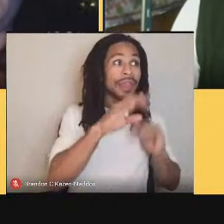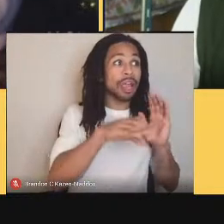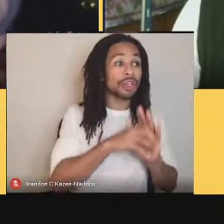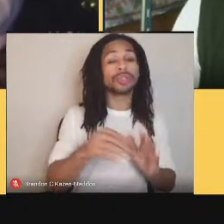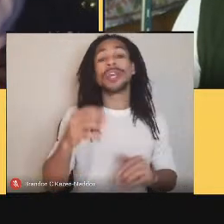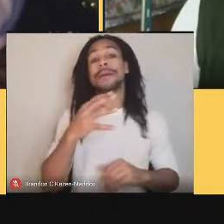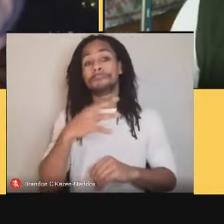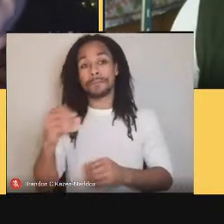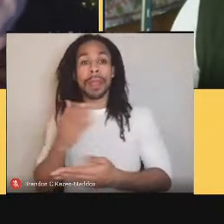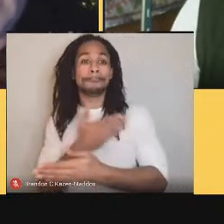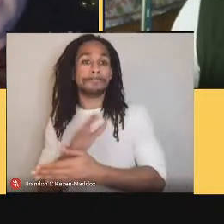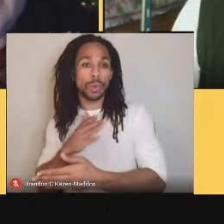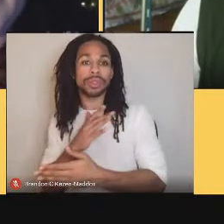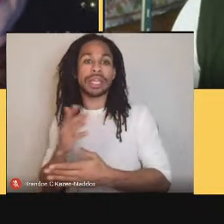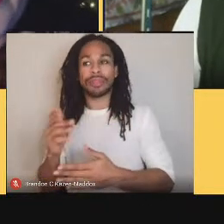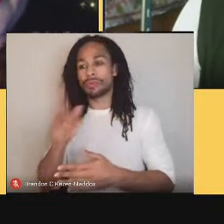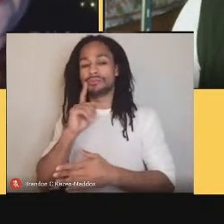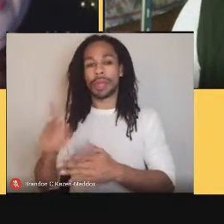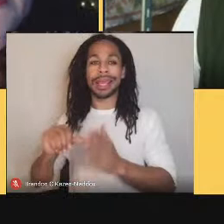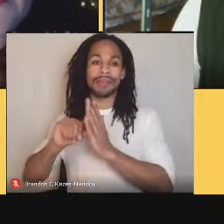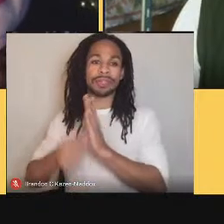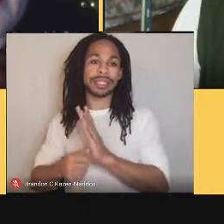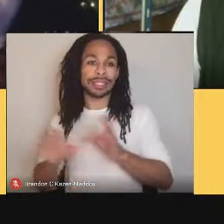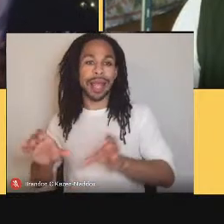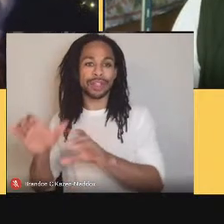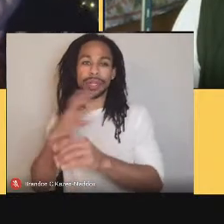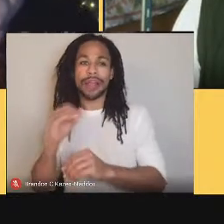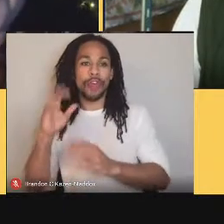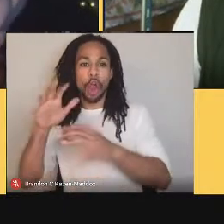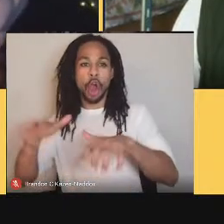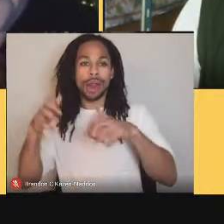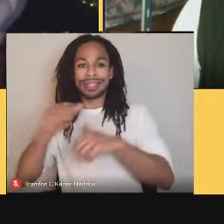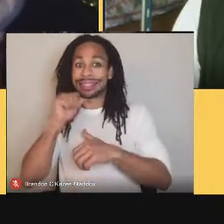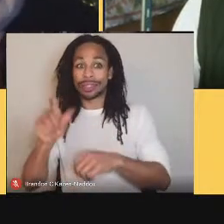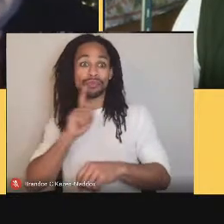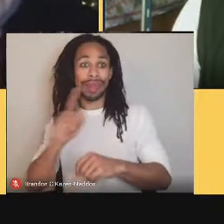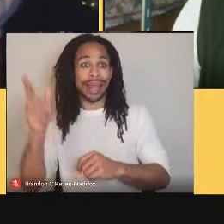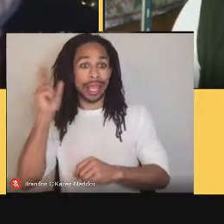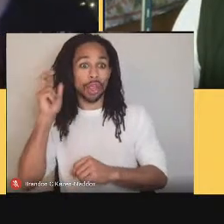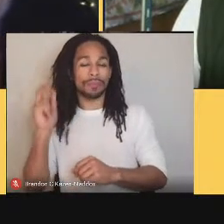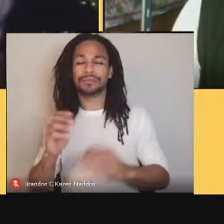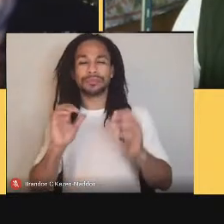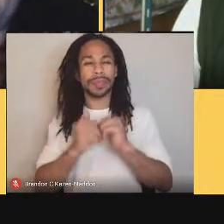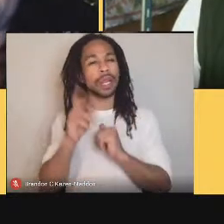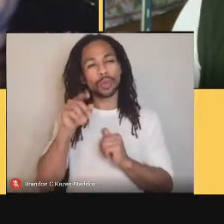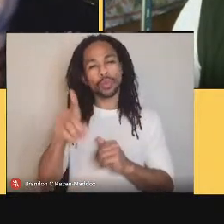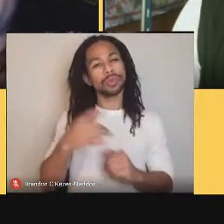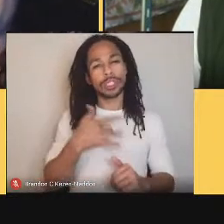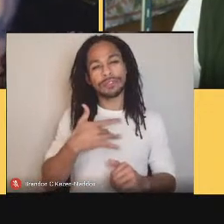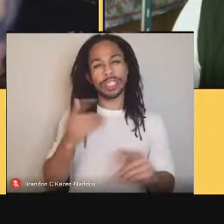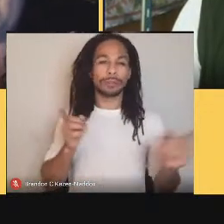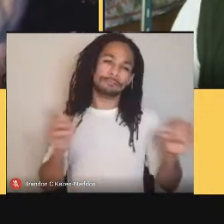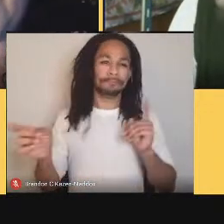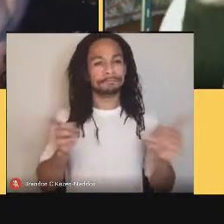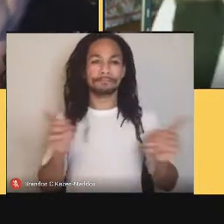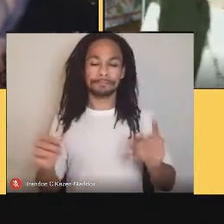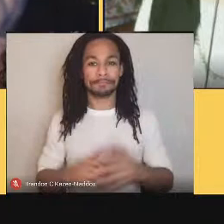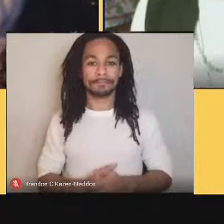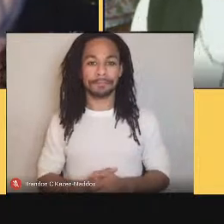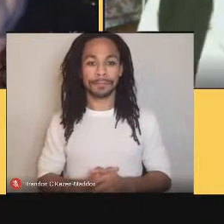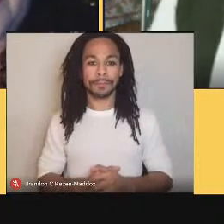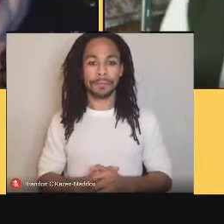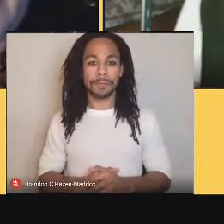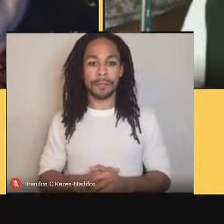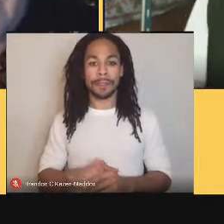is only heard by the audience. So what are your thoughts on mixing them together versus sticking strictly to one or the other?